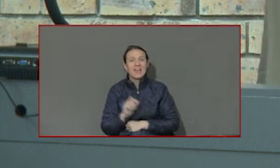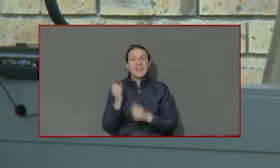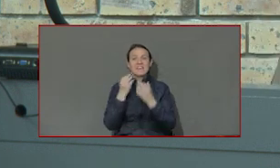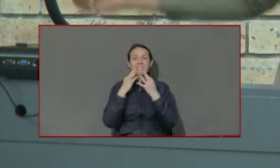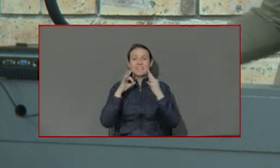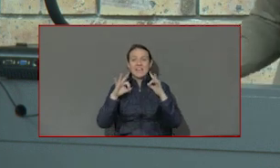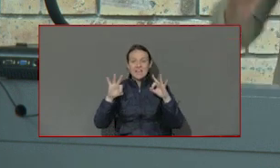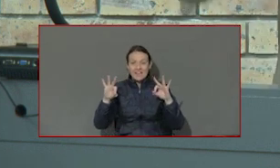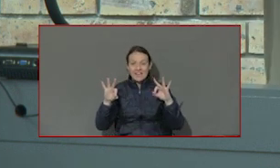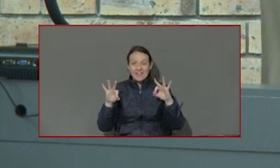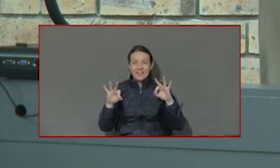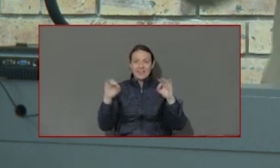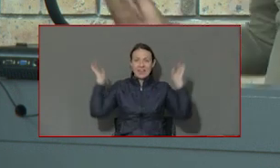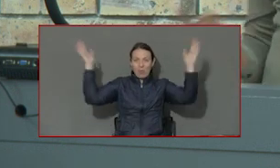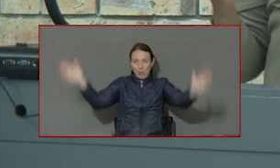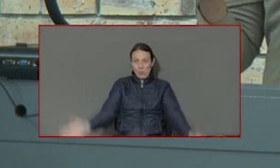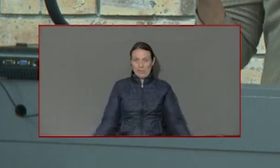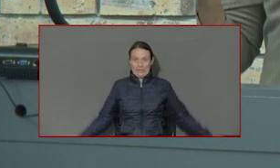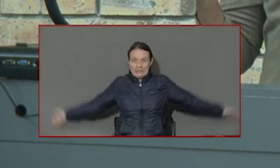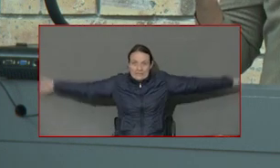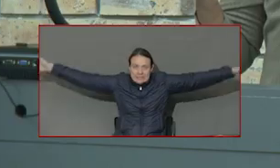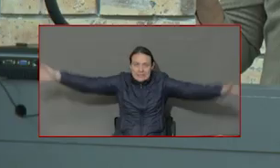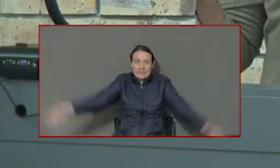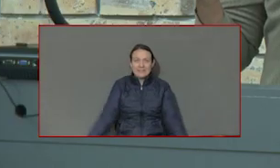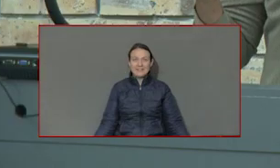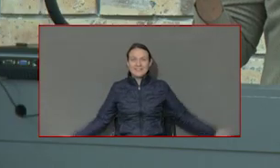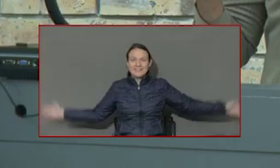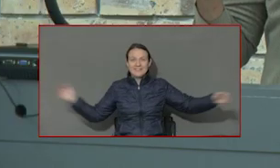Freely rotating arms.